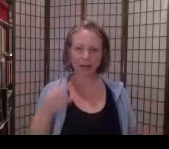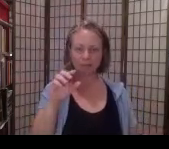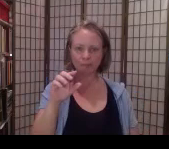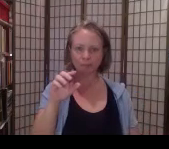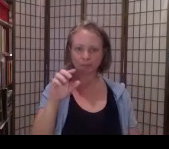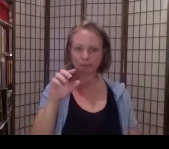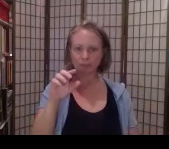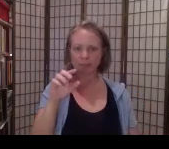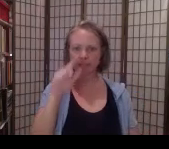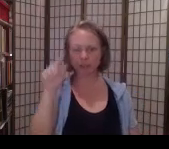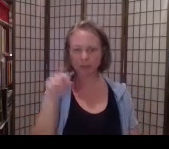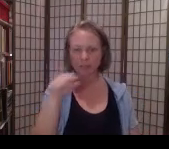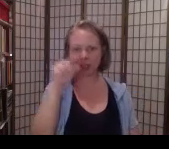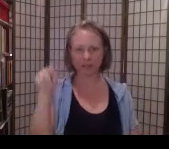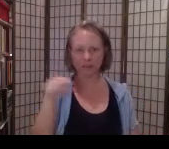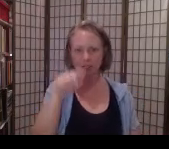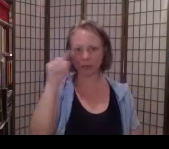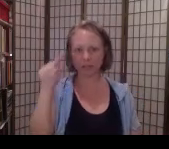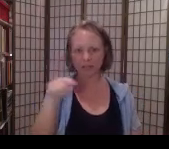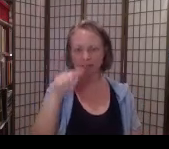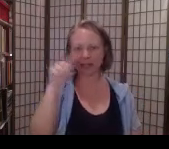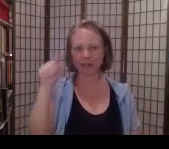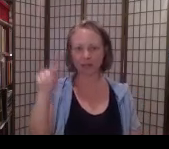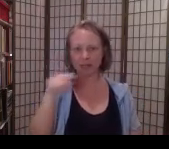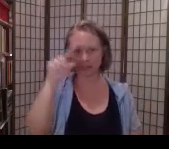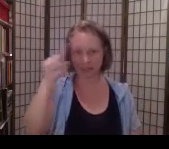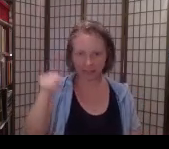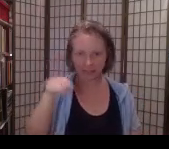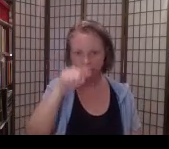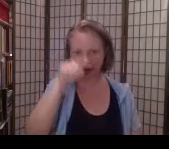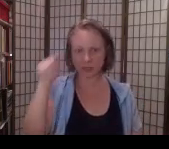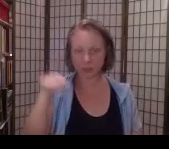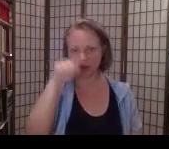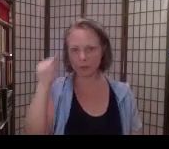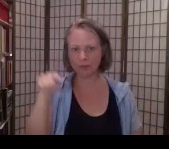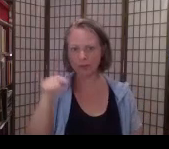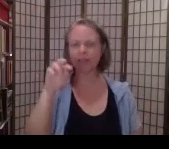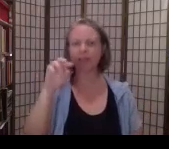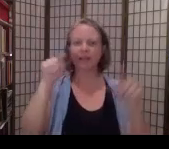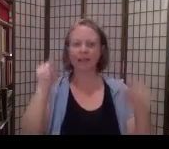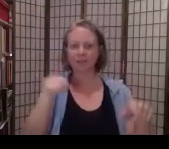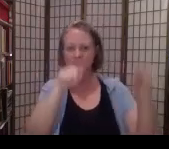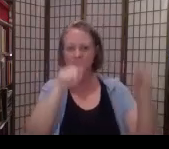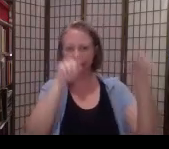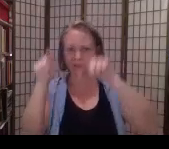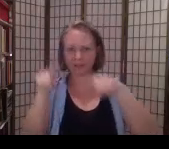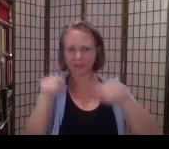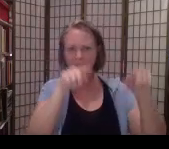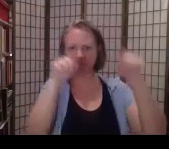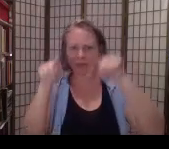how, it's like showing each individual life cycle as a, like literally a circle moving. And there's